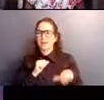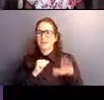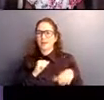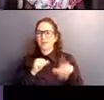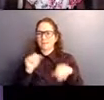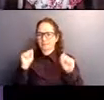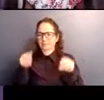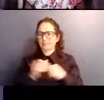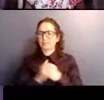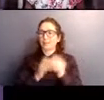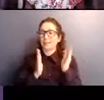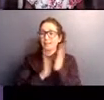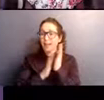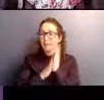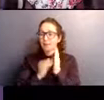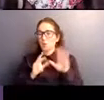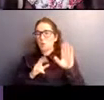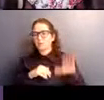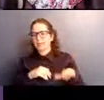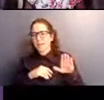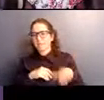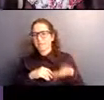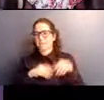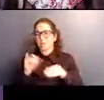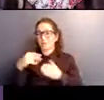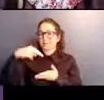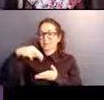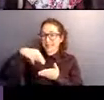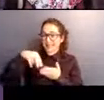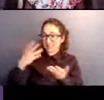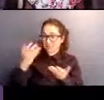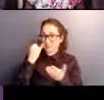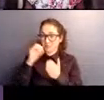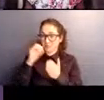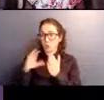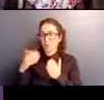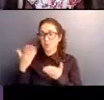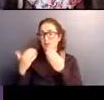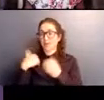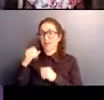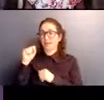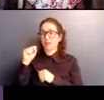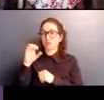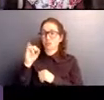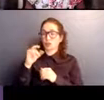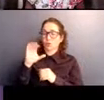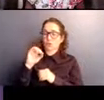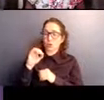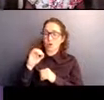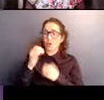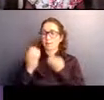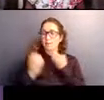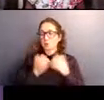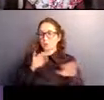so clapping or tapping or even dancing, say if a student has a socio-emotional behavior